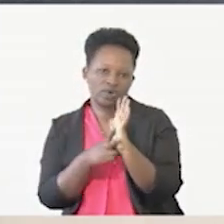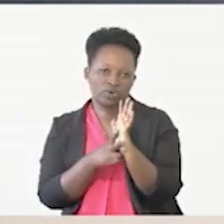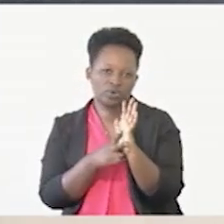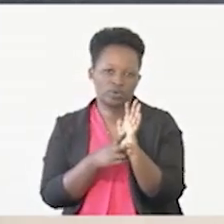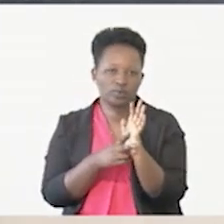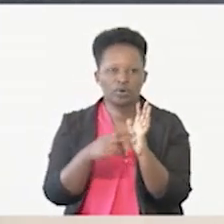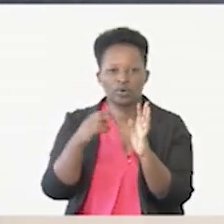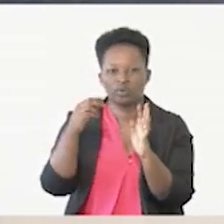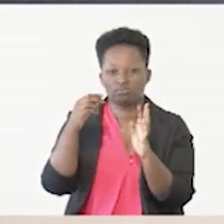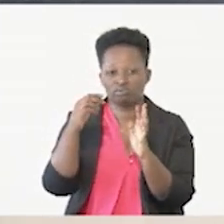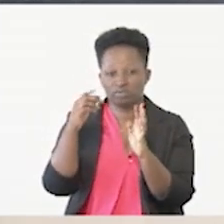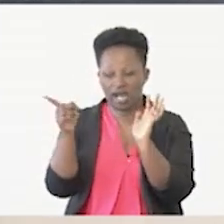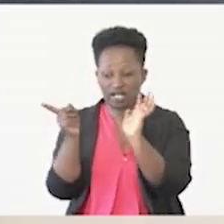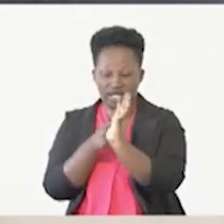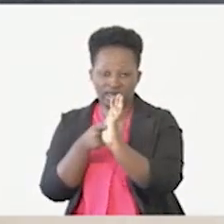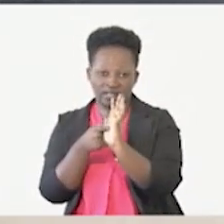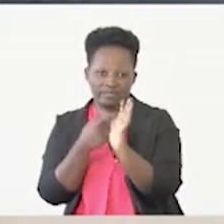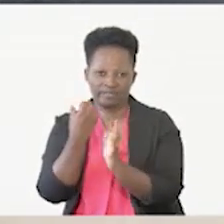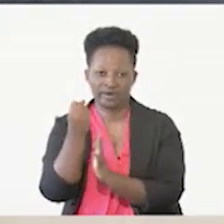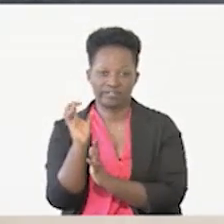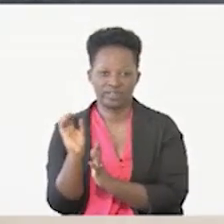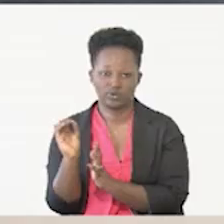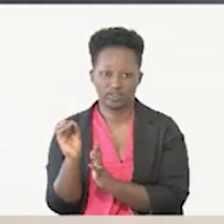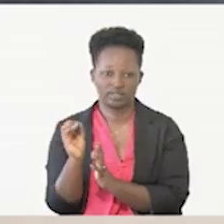gradient, which we have as negative